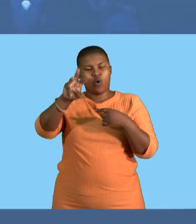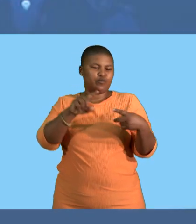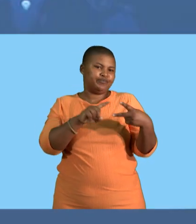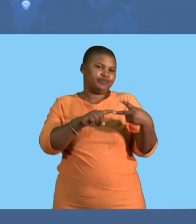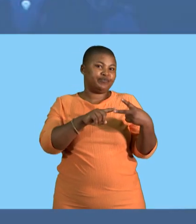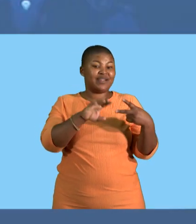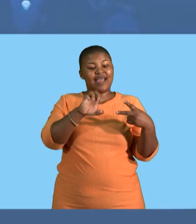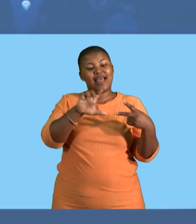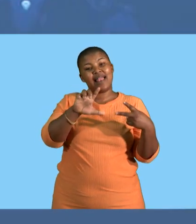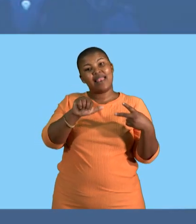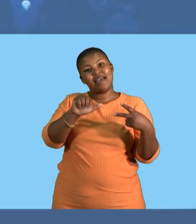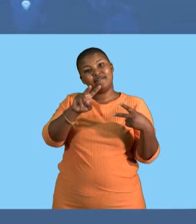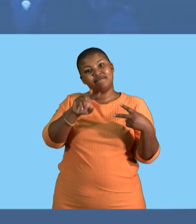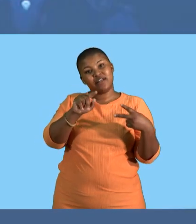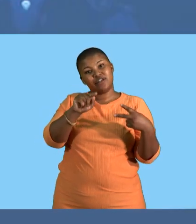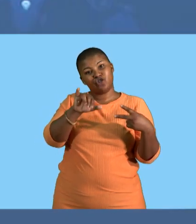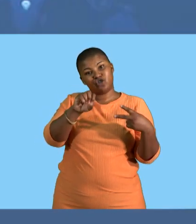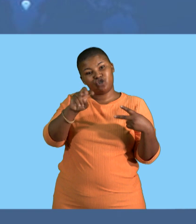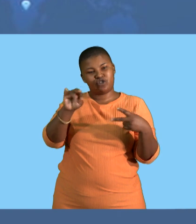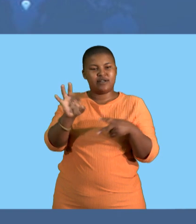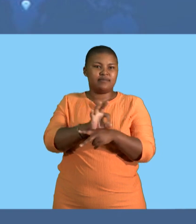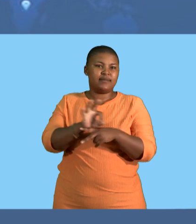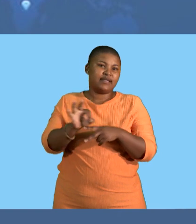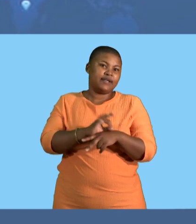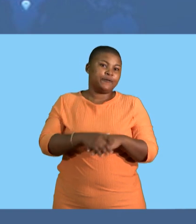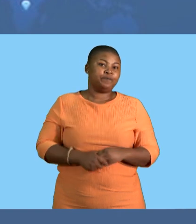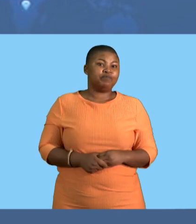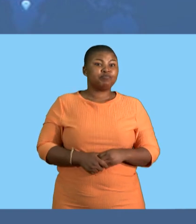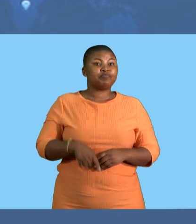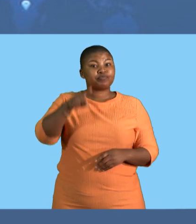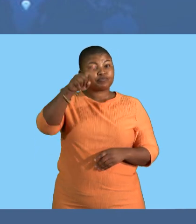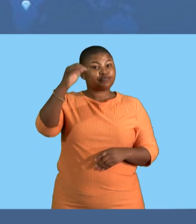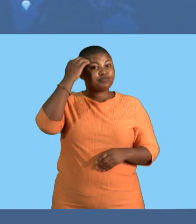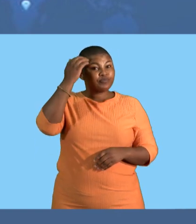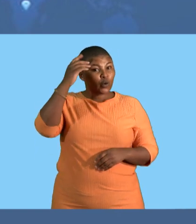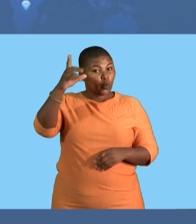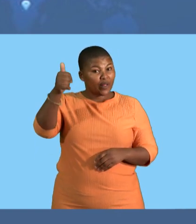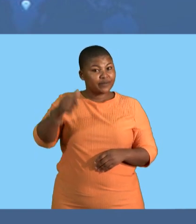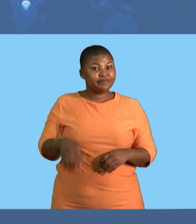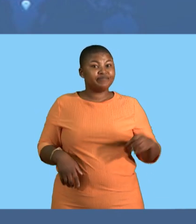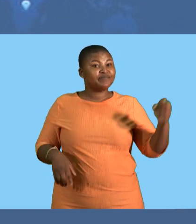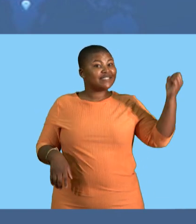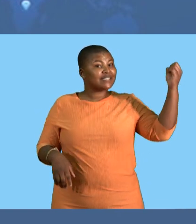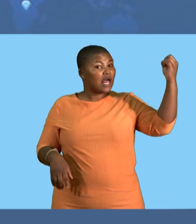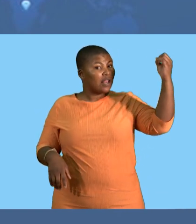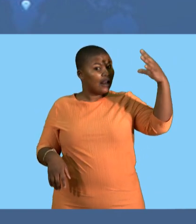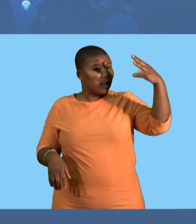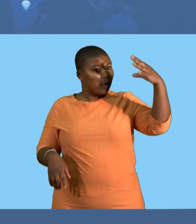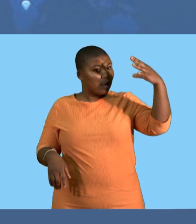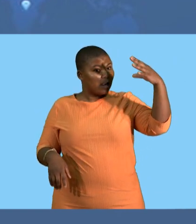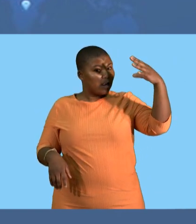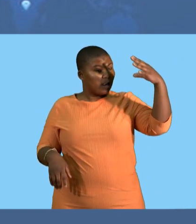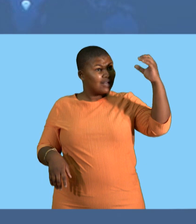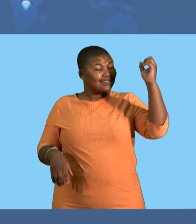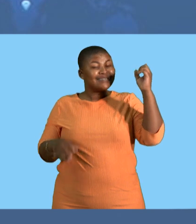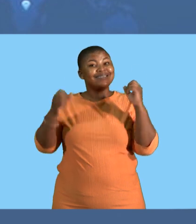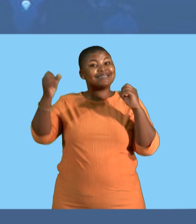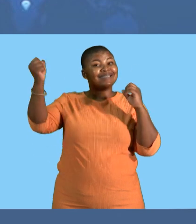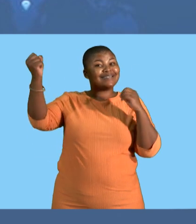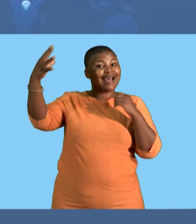Now, did you know the sun rises in the east and sets all the way in the